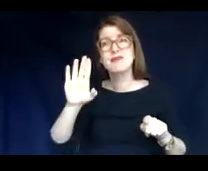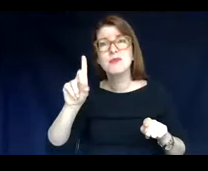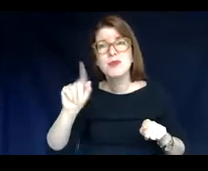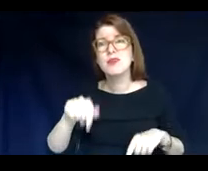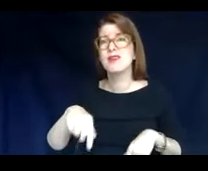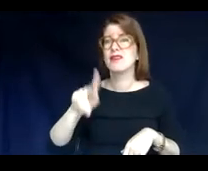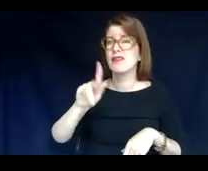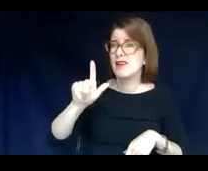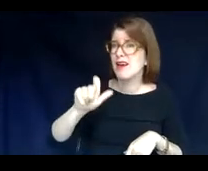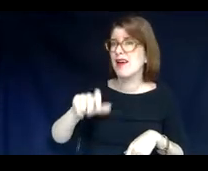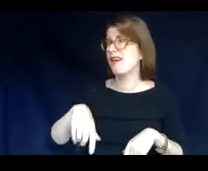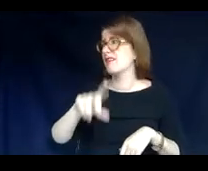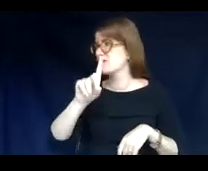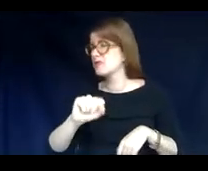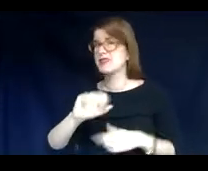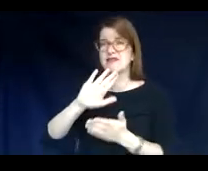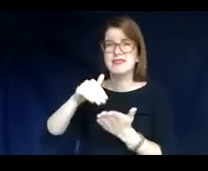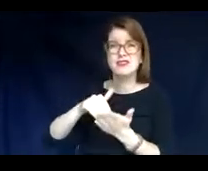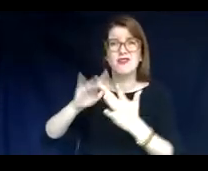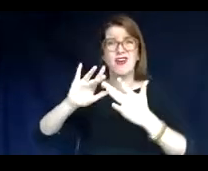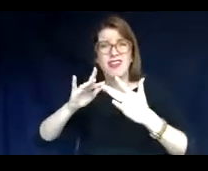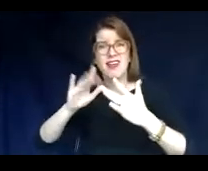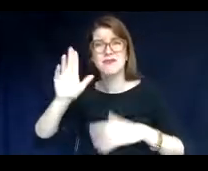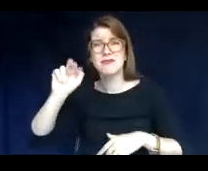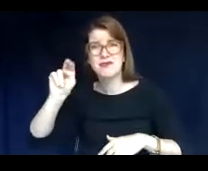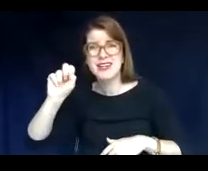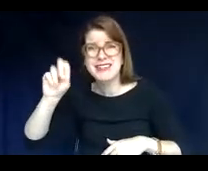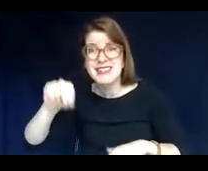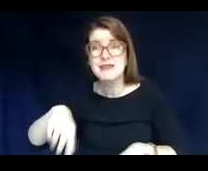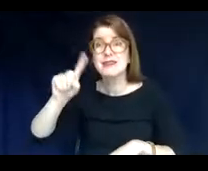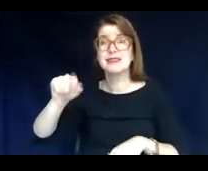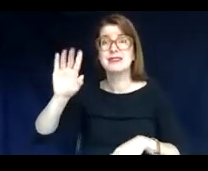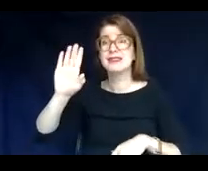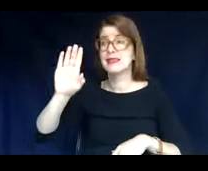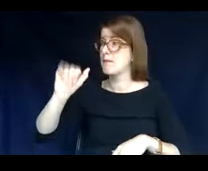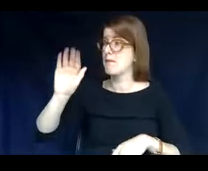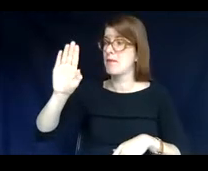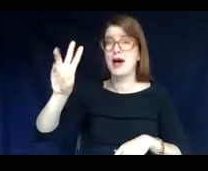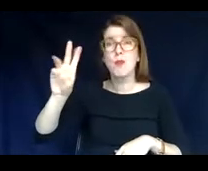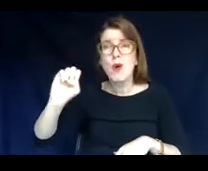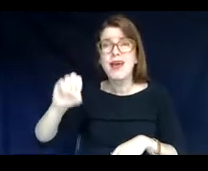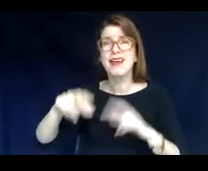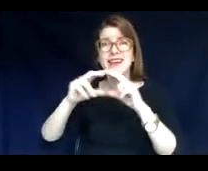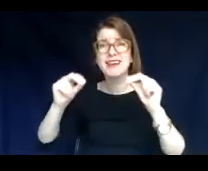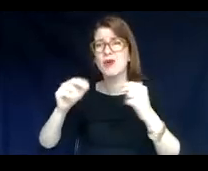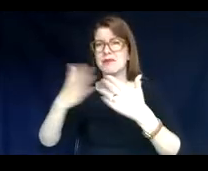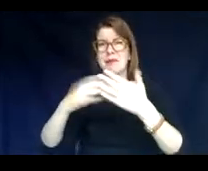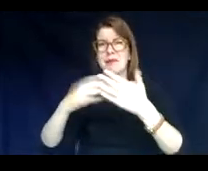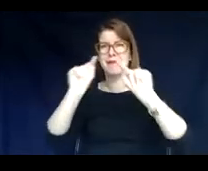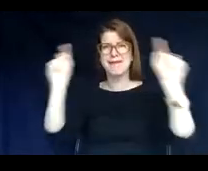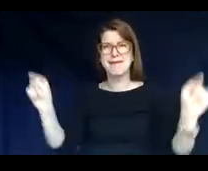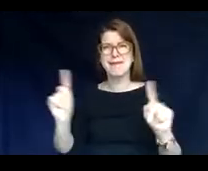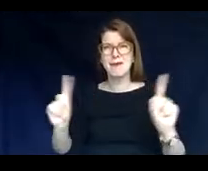Dripping Springs, to Central, to Online, to Branson, to Zimbabwe, to Nicaragua, wherever you are, welcome. The